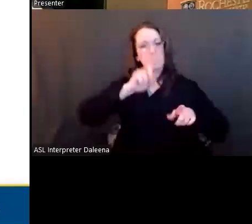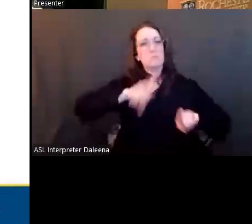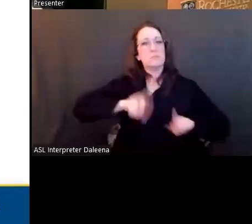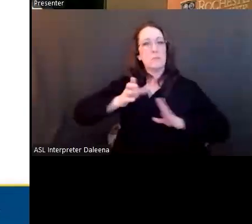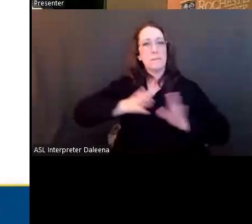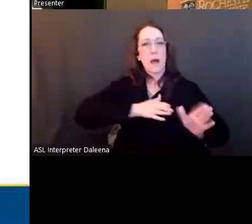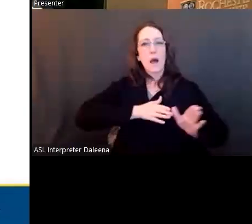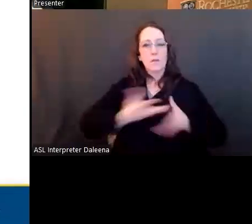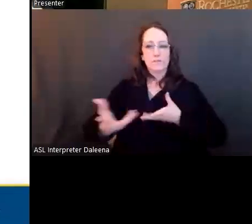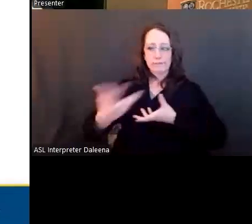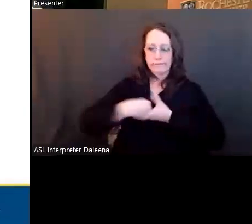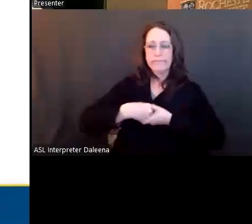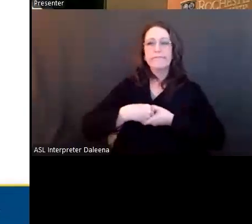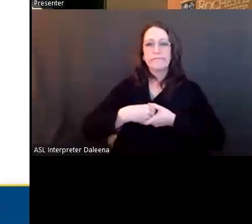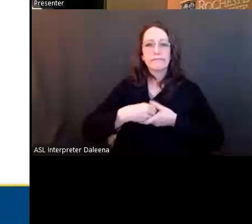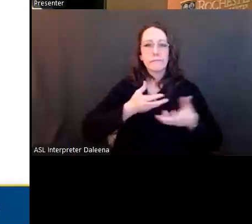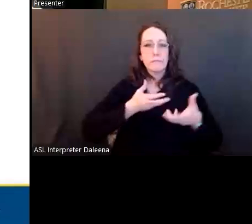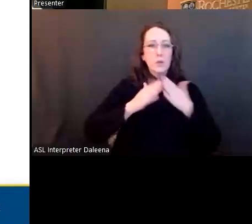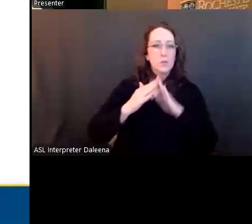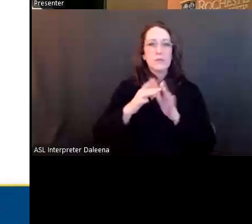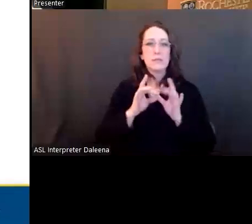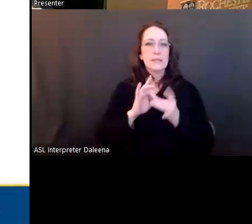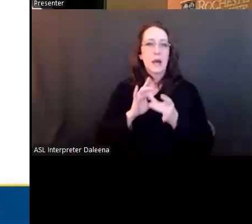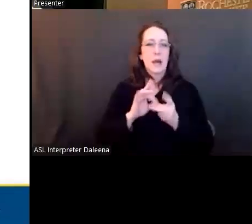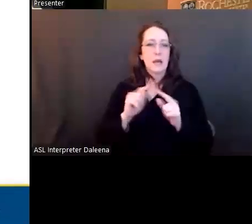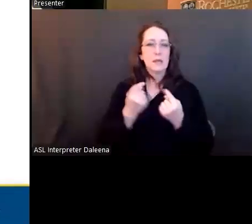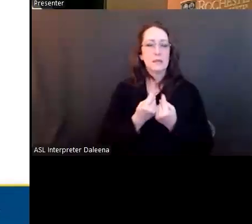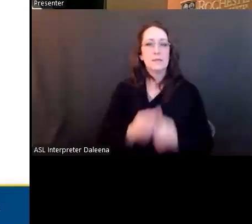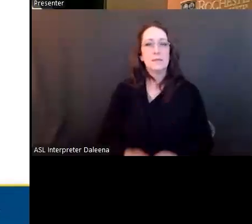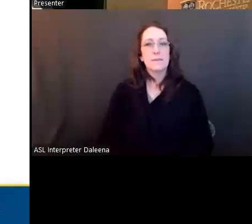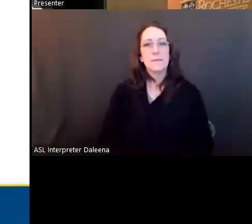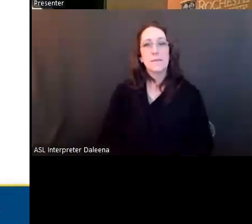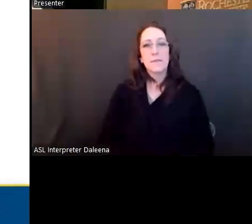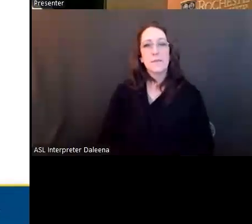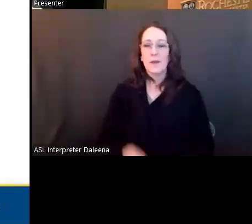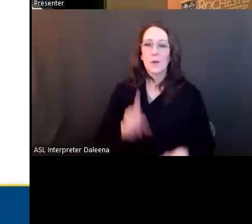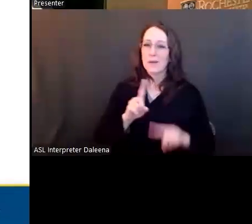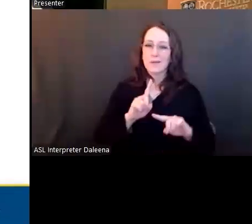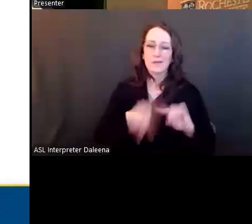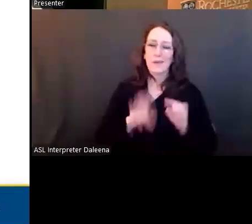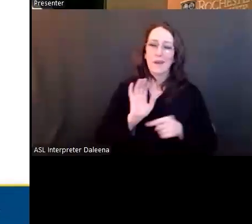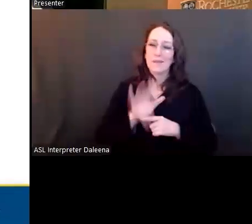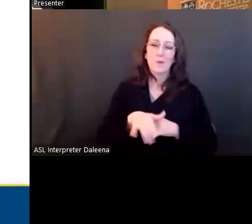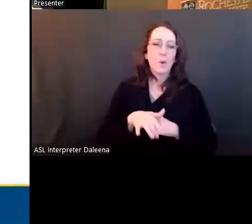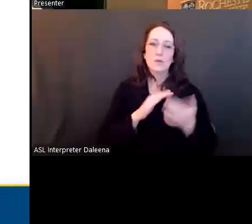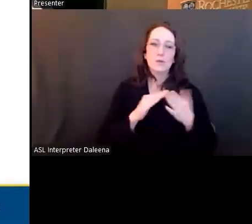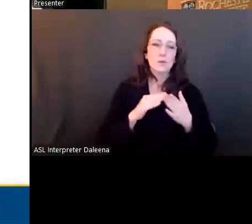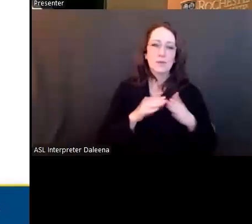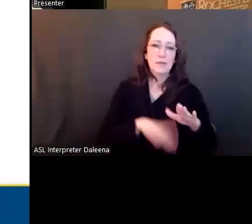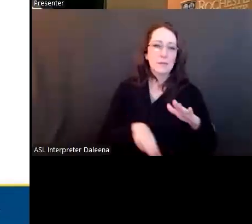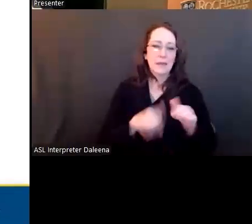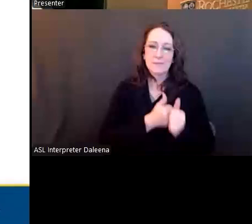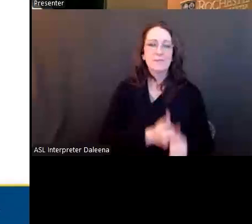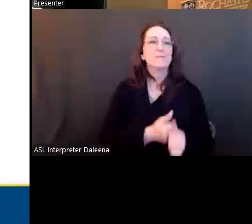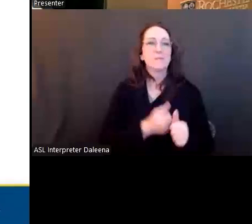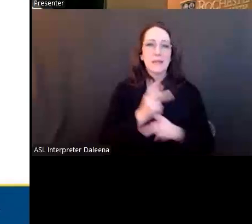to engage with the community ties team. We cannot force community-based care on them, but